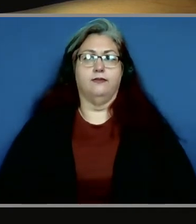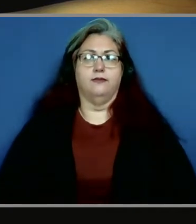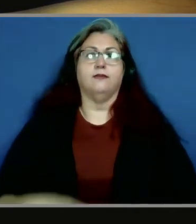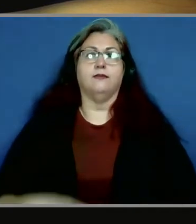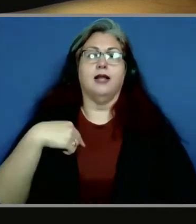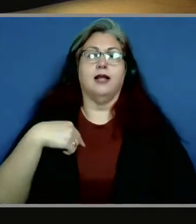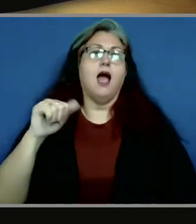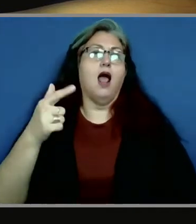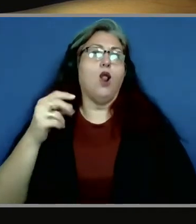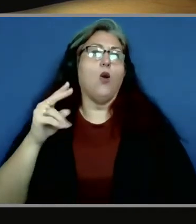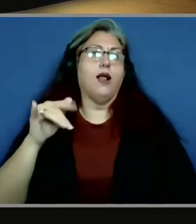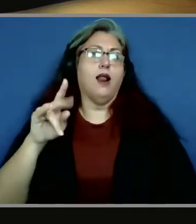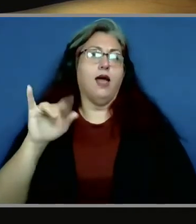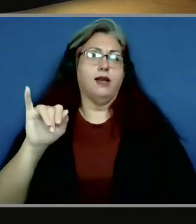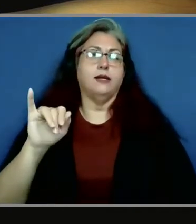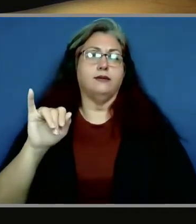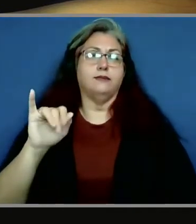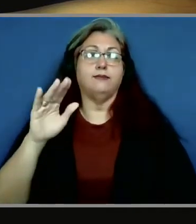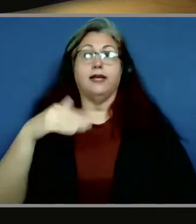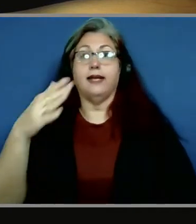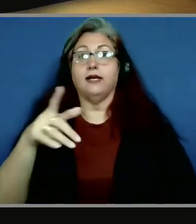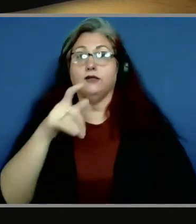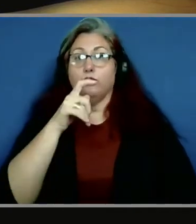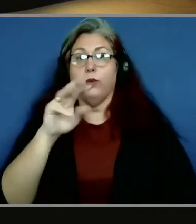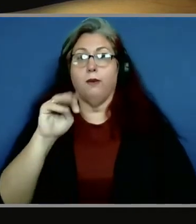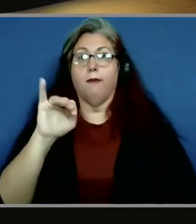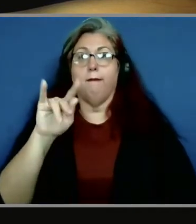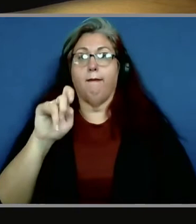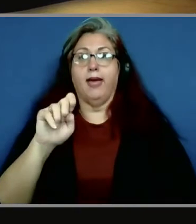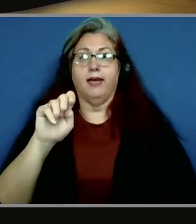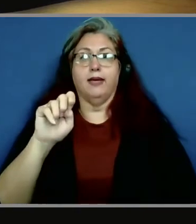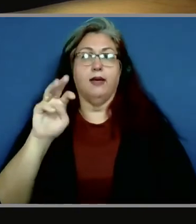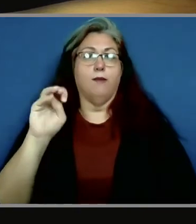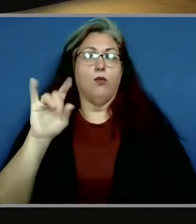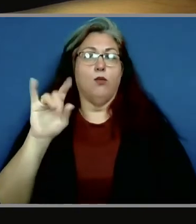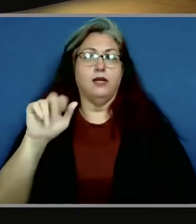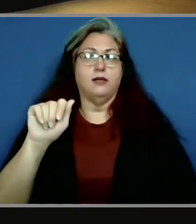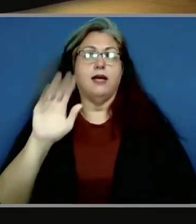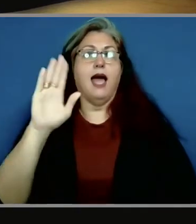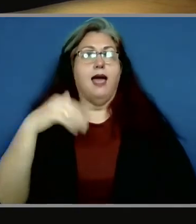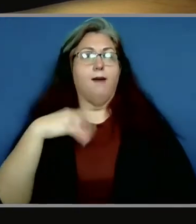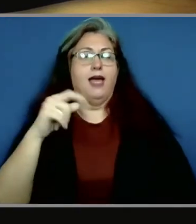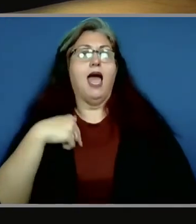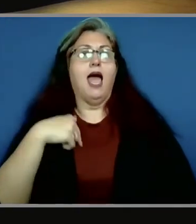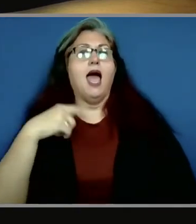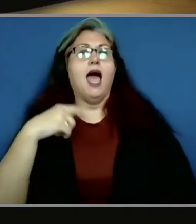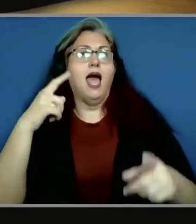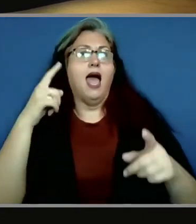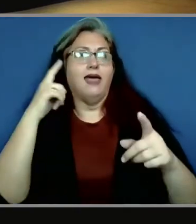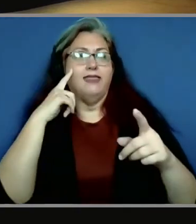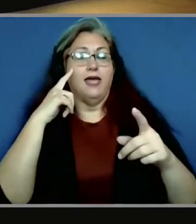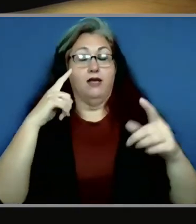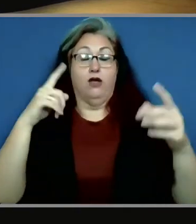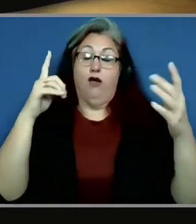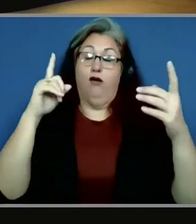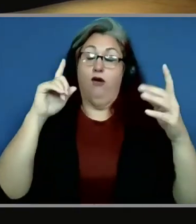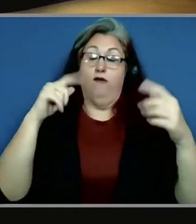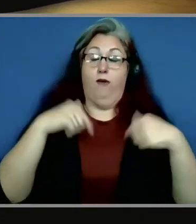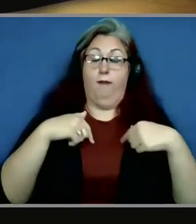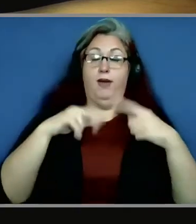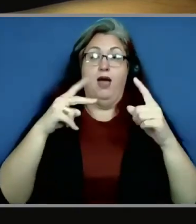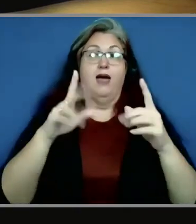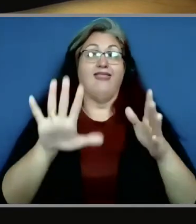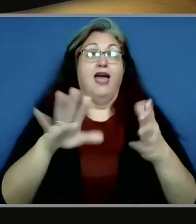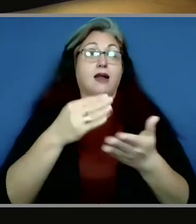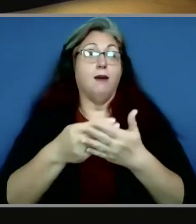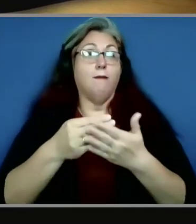Alohilani here. Next is Mike Molina. Mike Molina here, and I think that for me, a lot of these monies should